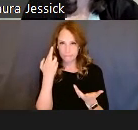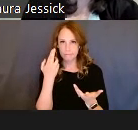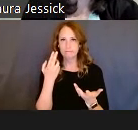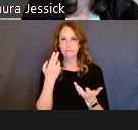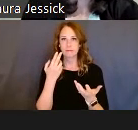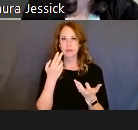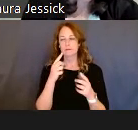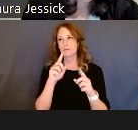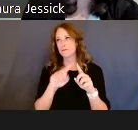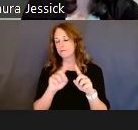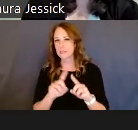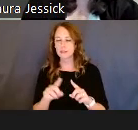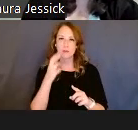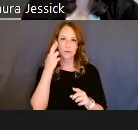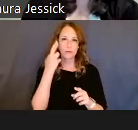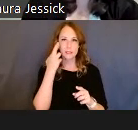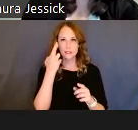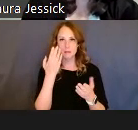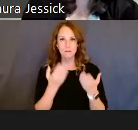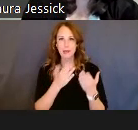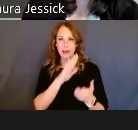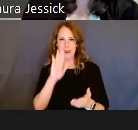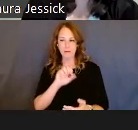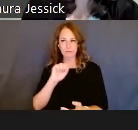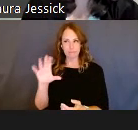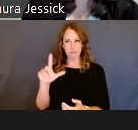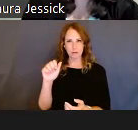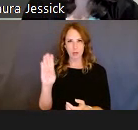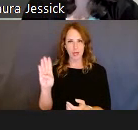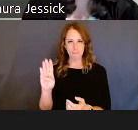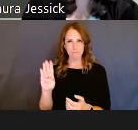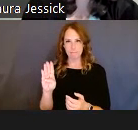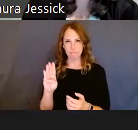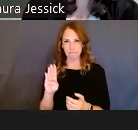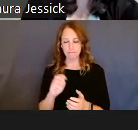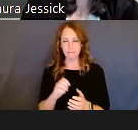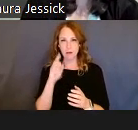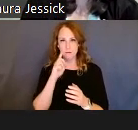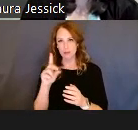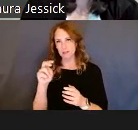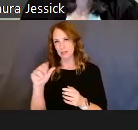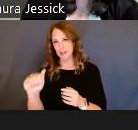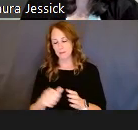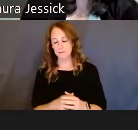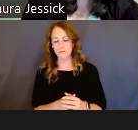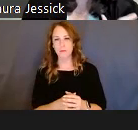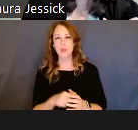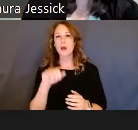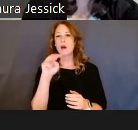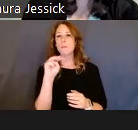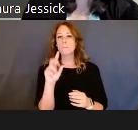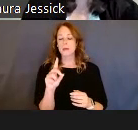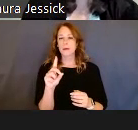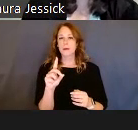there's a variety of reasons they may have, but they just never submitted it to be analyzed by a crime lab for DNA. In Maryland,